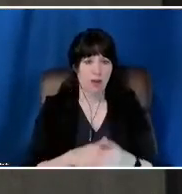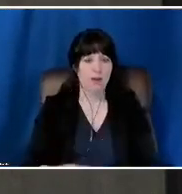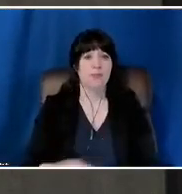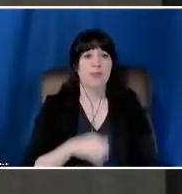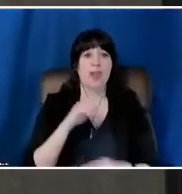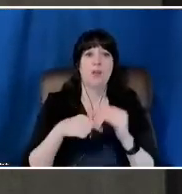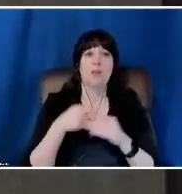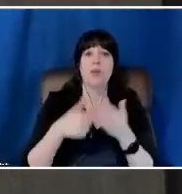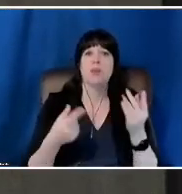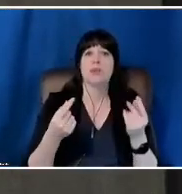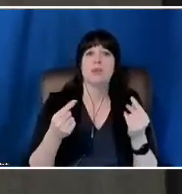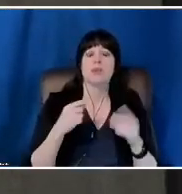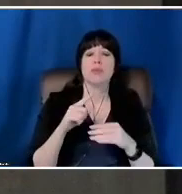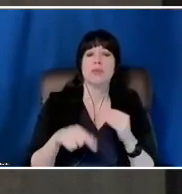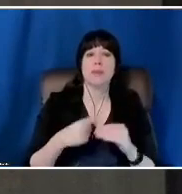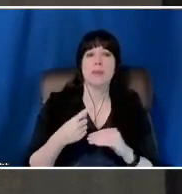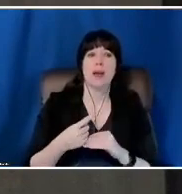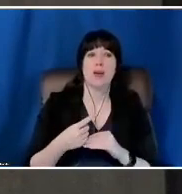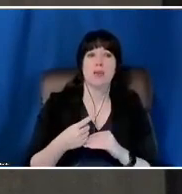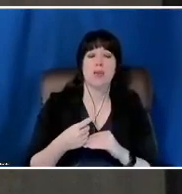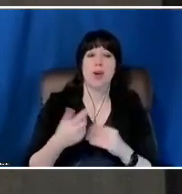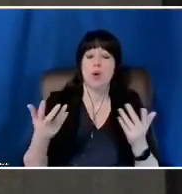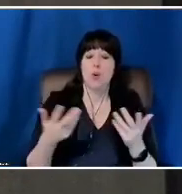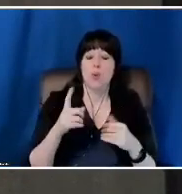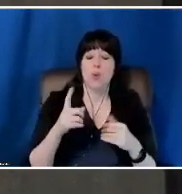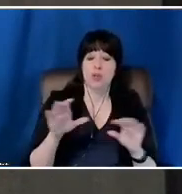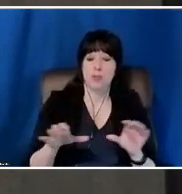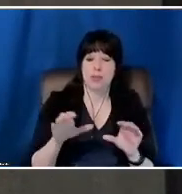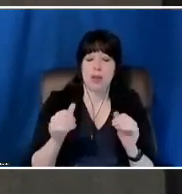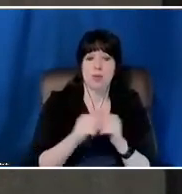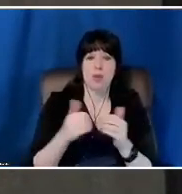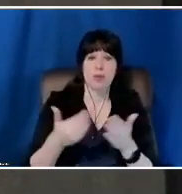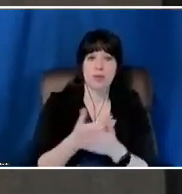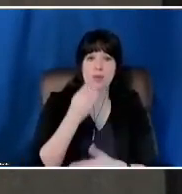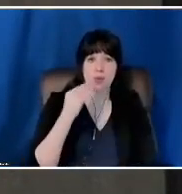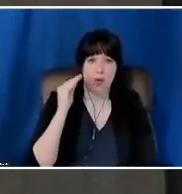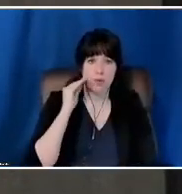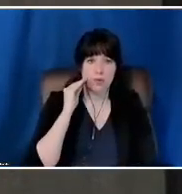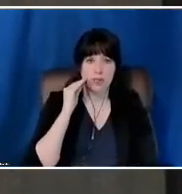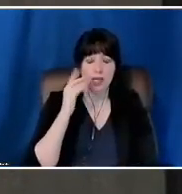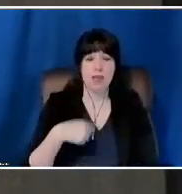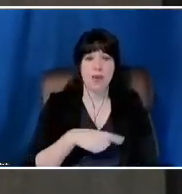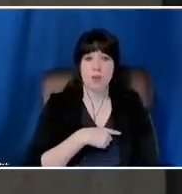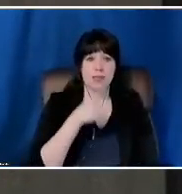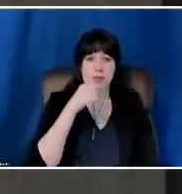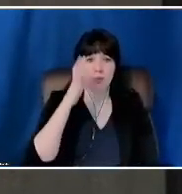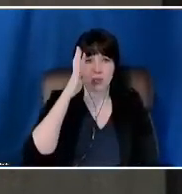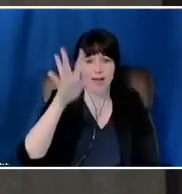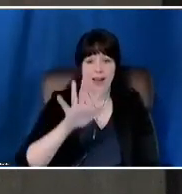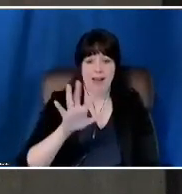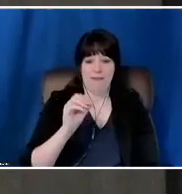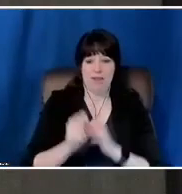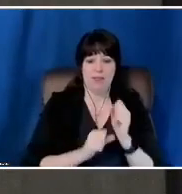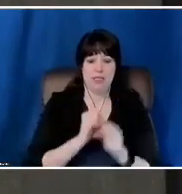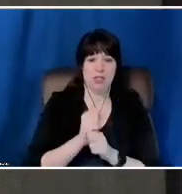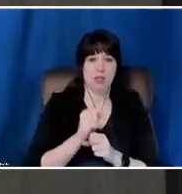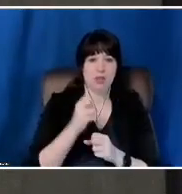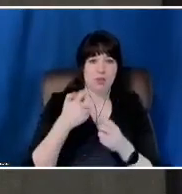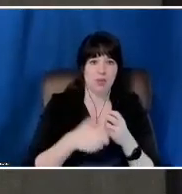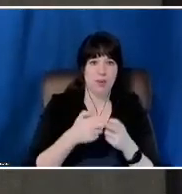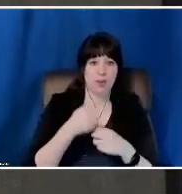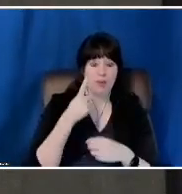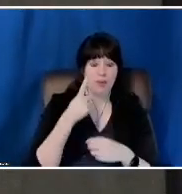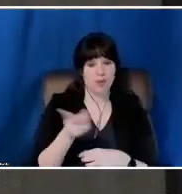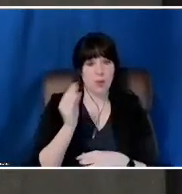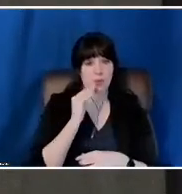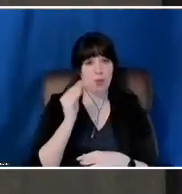about what should be done with new homes so that we don't create a 50-year problem, because these homes are gonna last 50